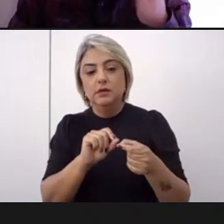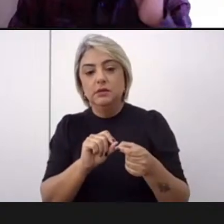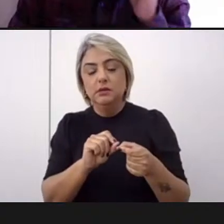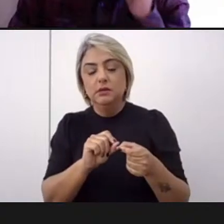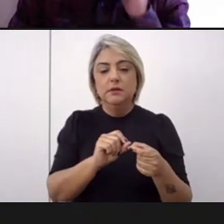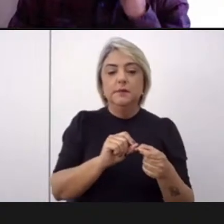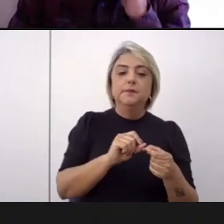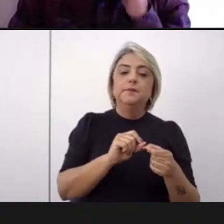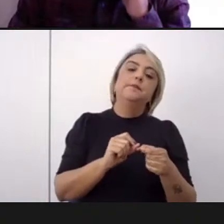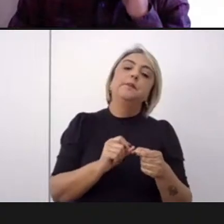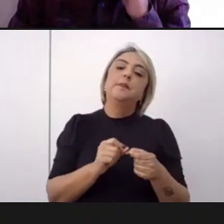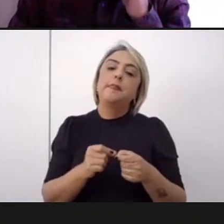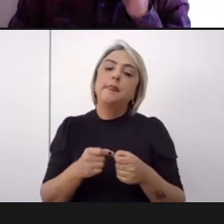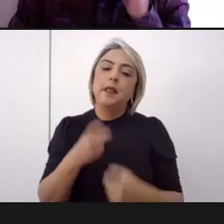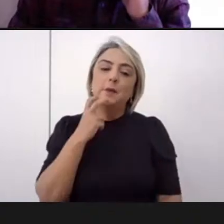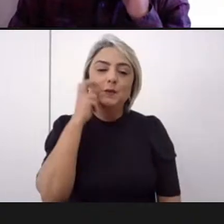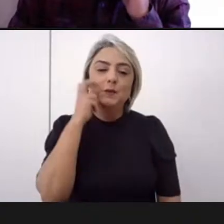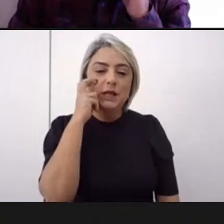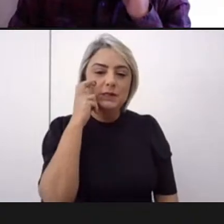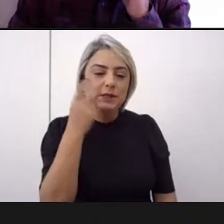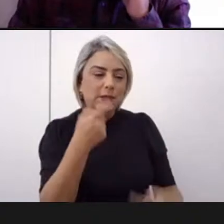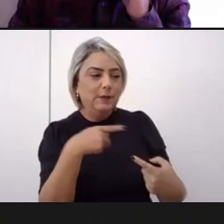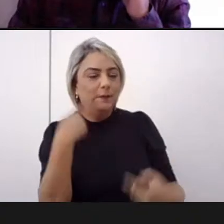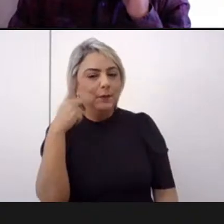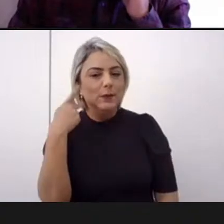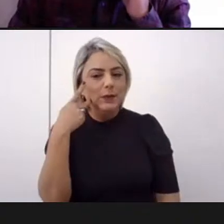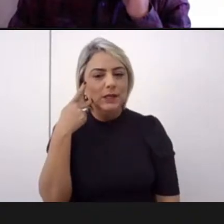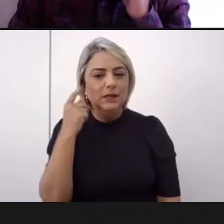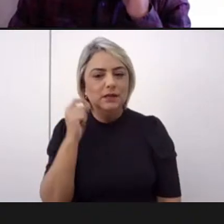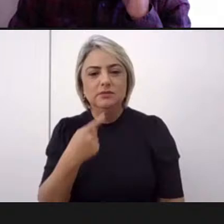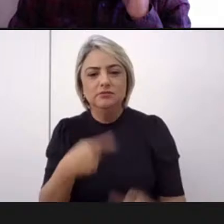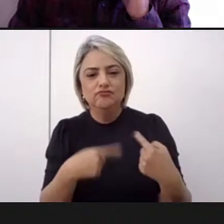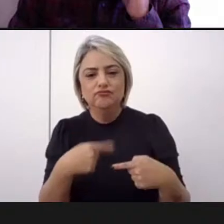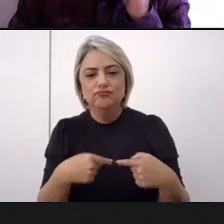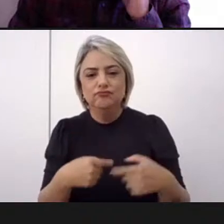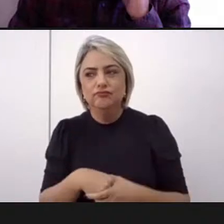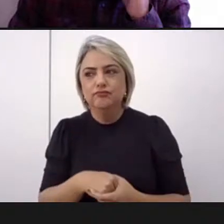public policies on political actors.